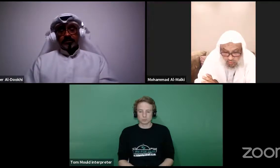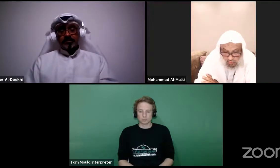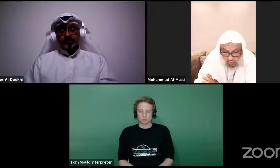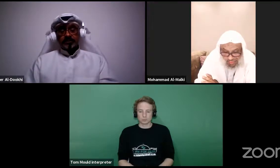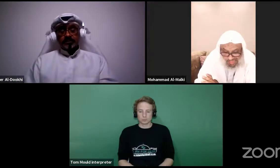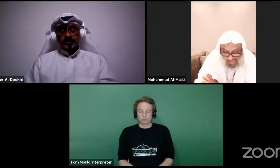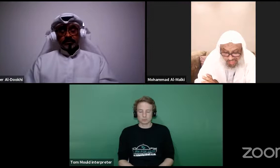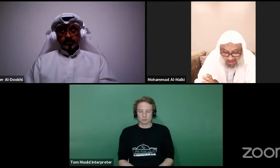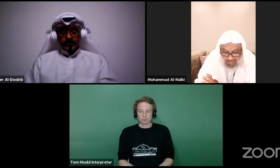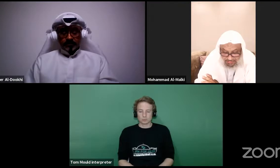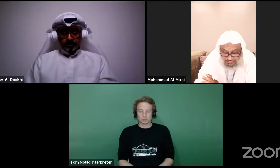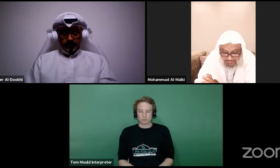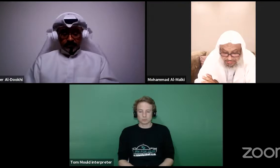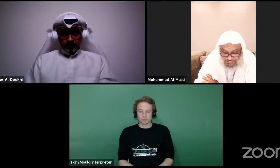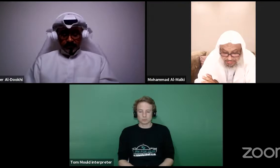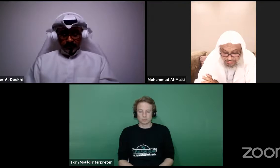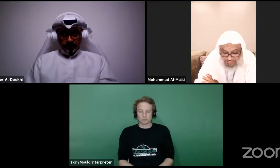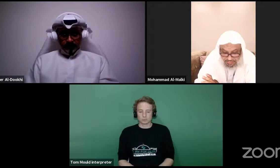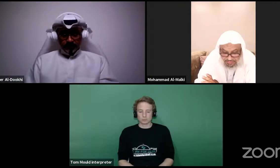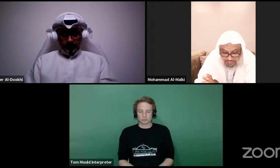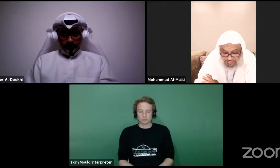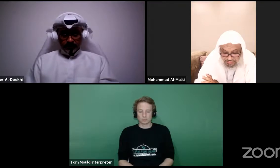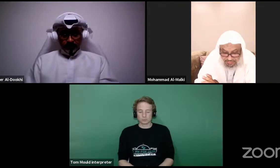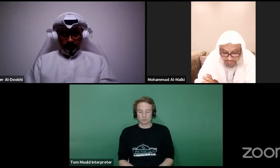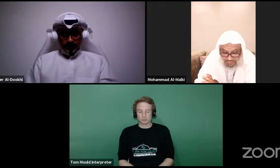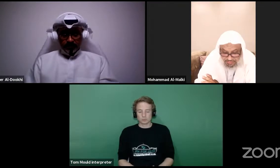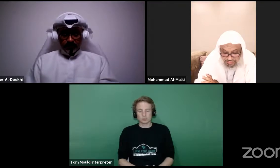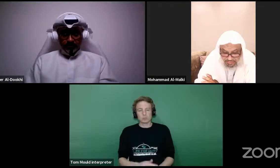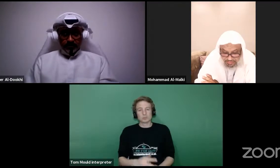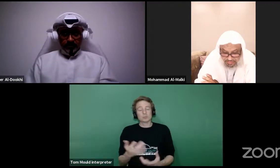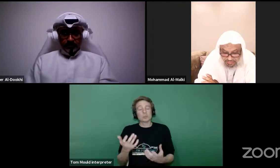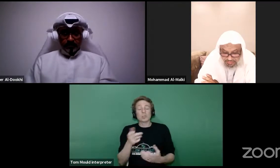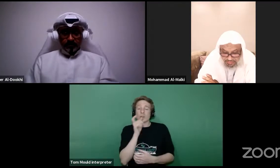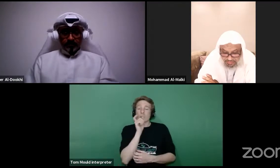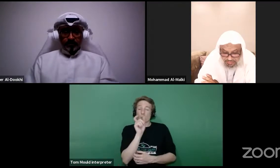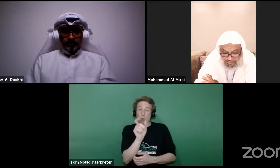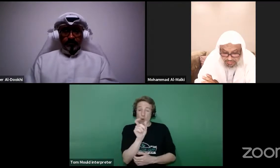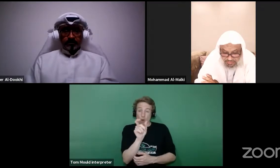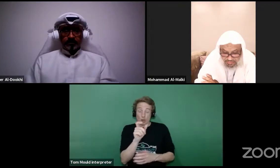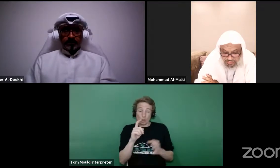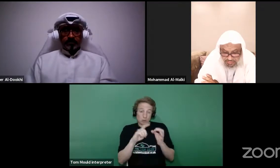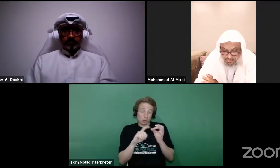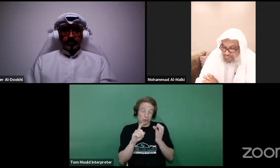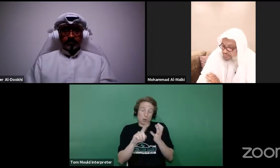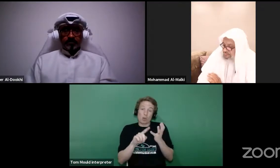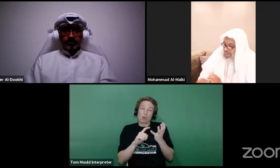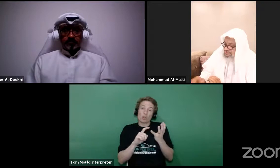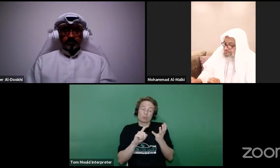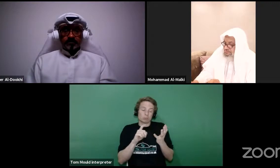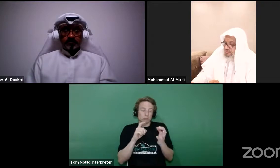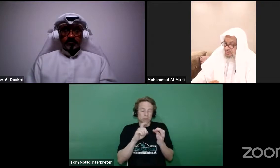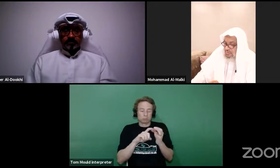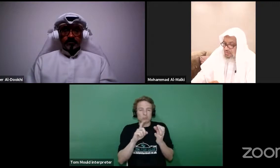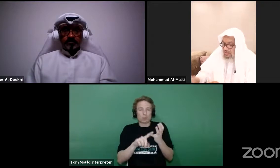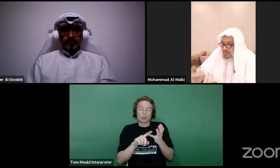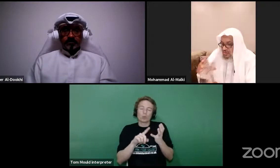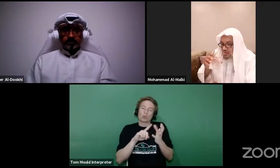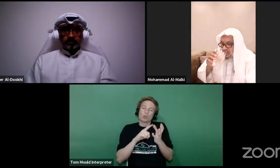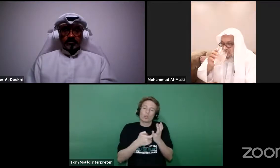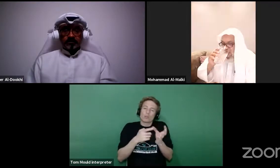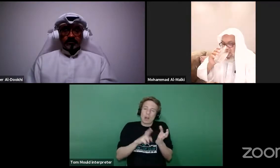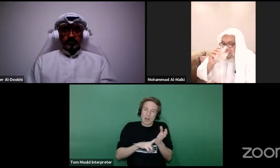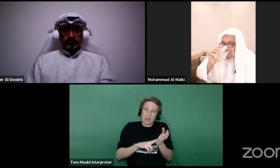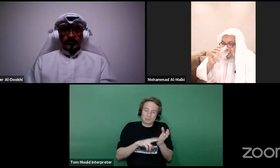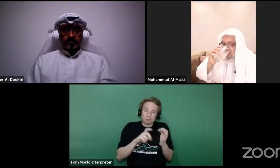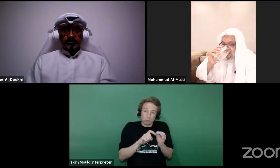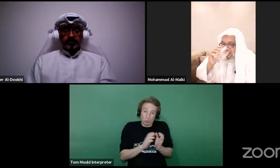And linguistically, Quran, or the word al-Quran, it comes from the Arabic verb to read or